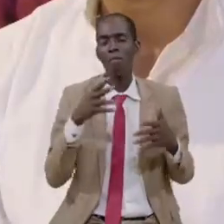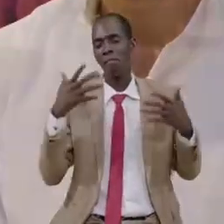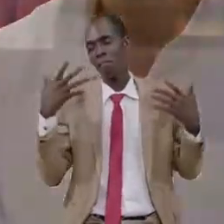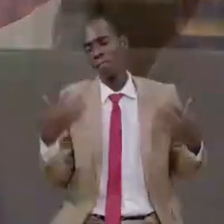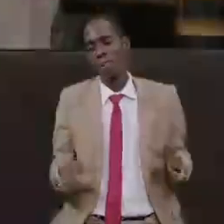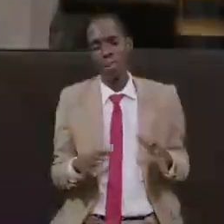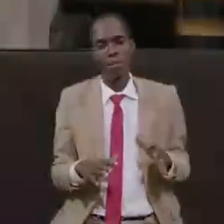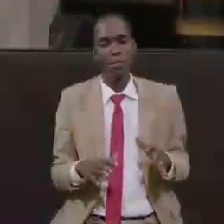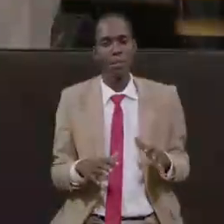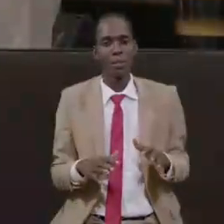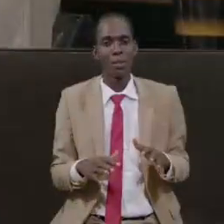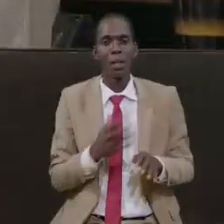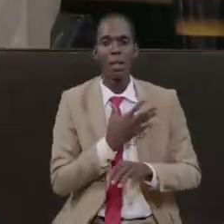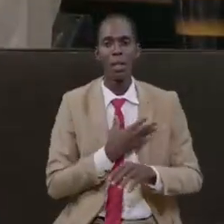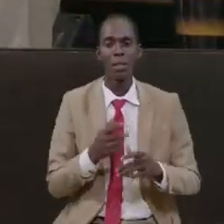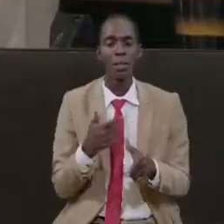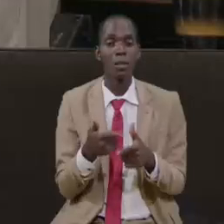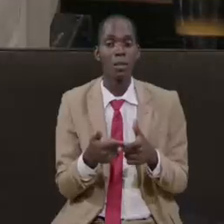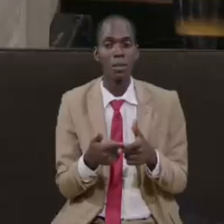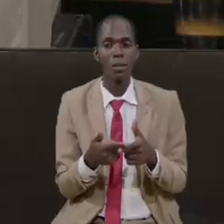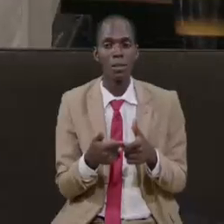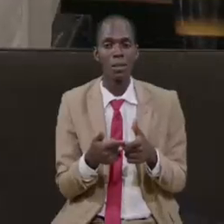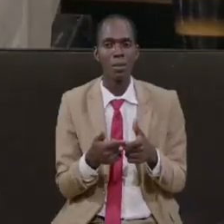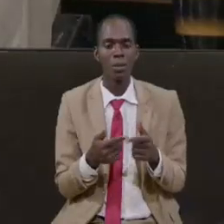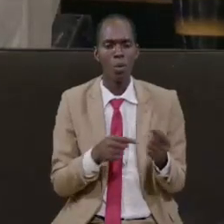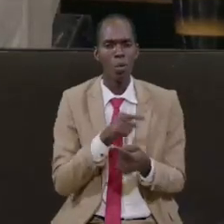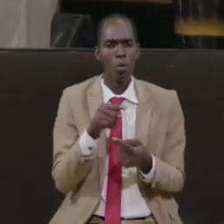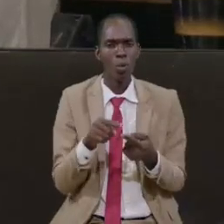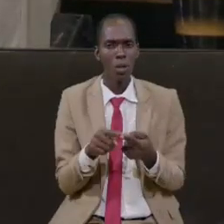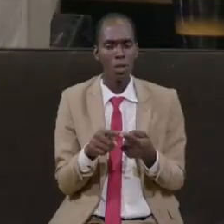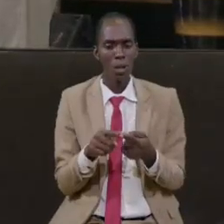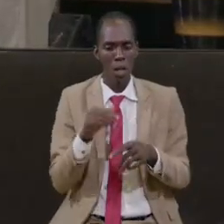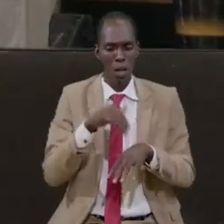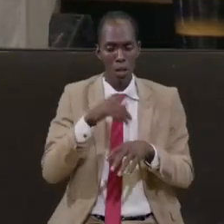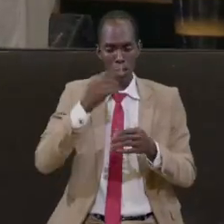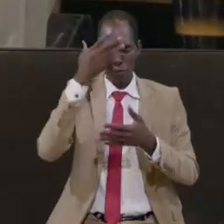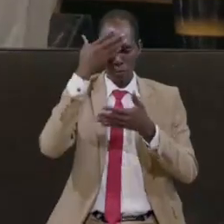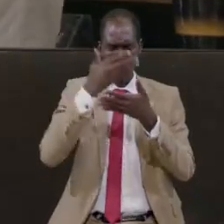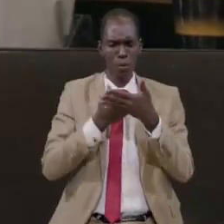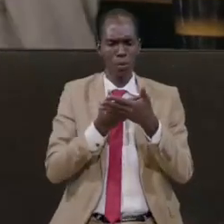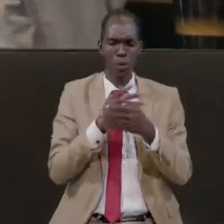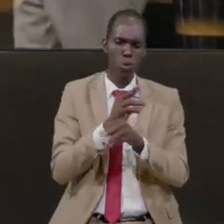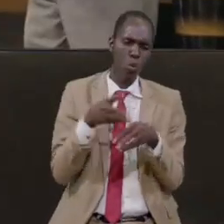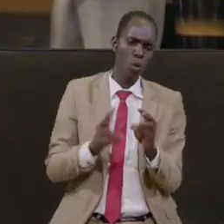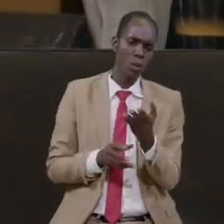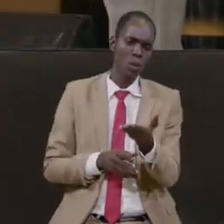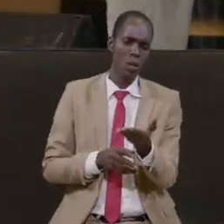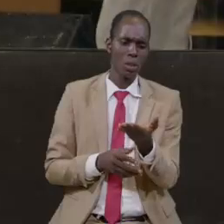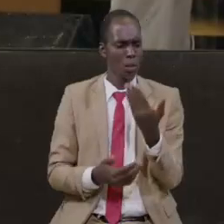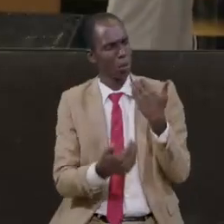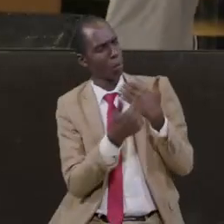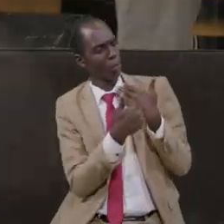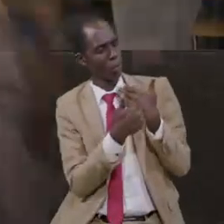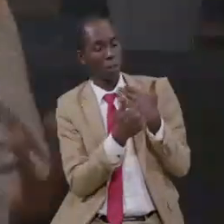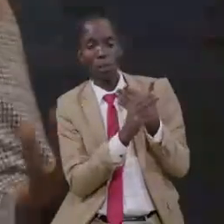finished. And then, when in the front, there's no way. At the back, there's no